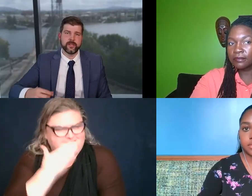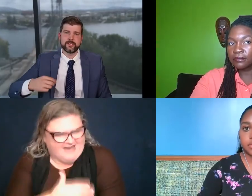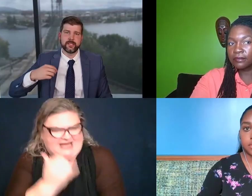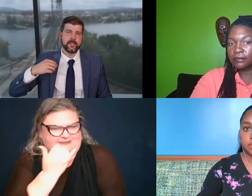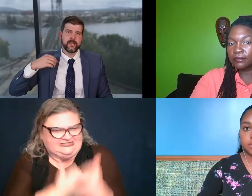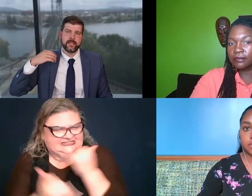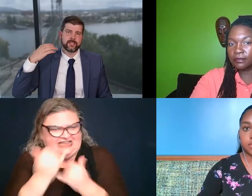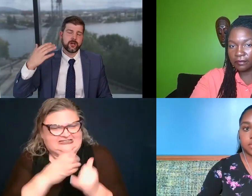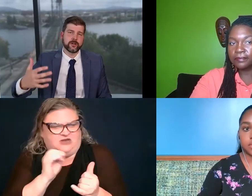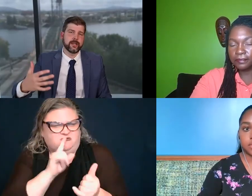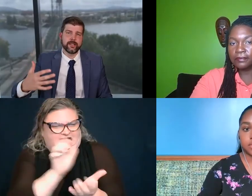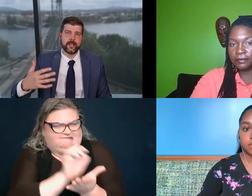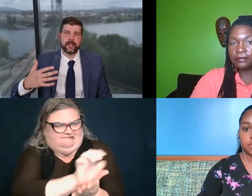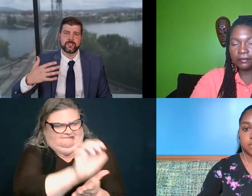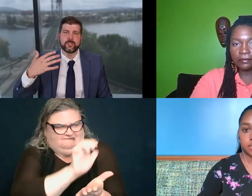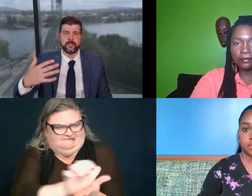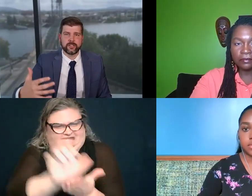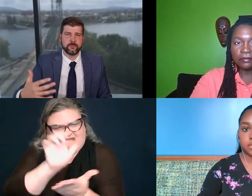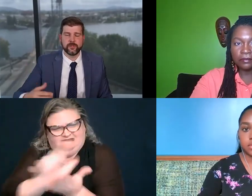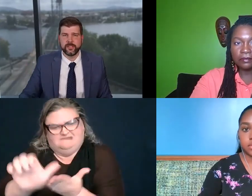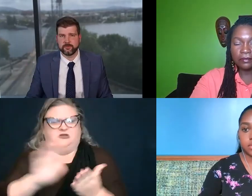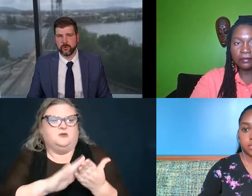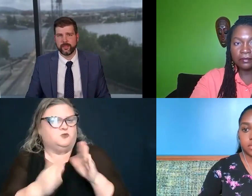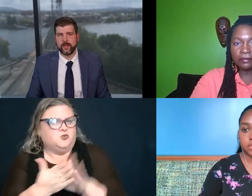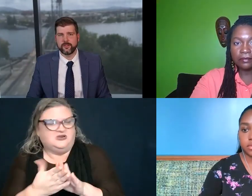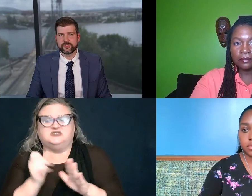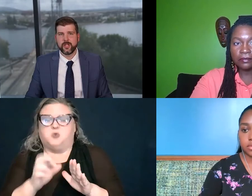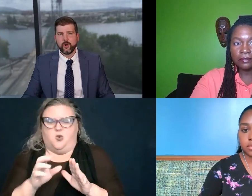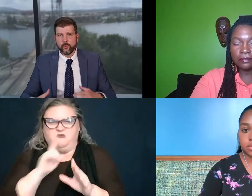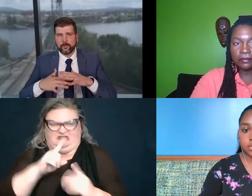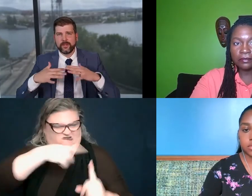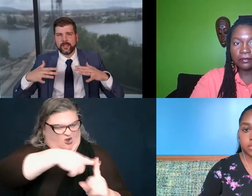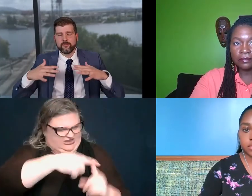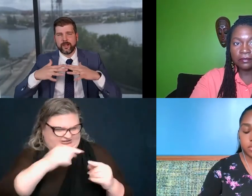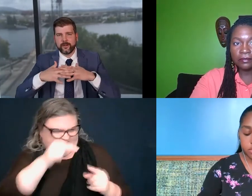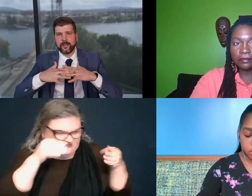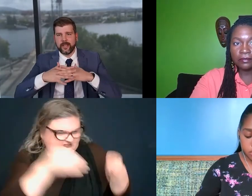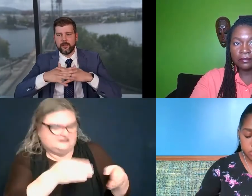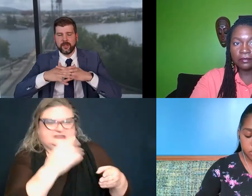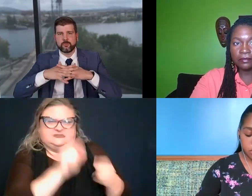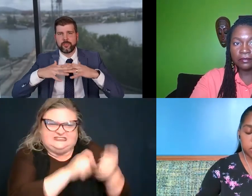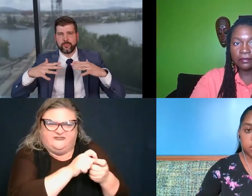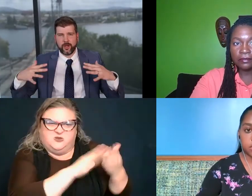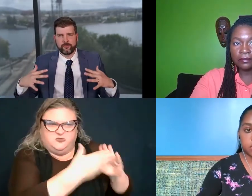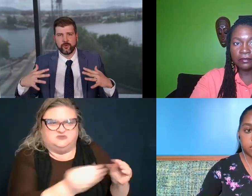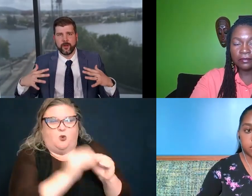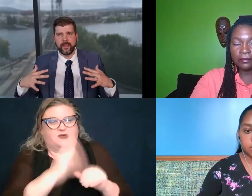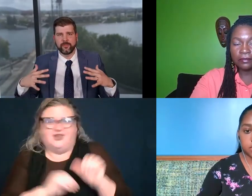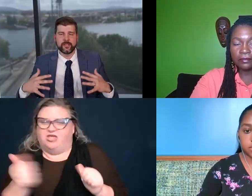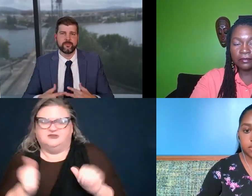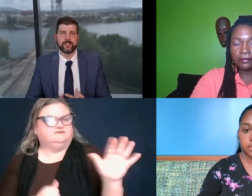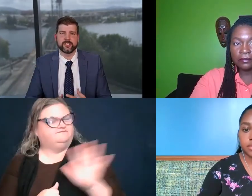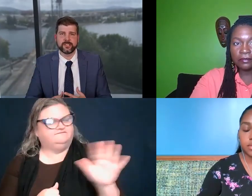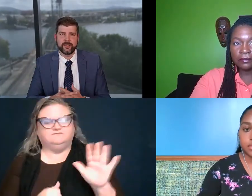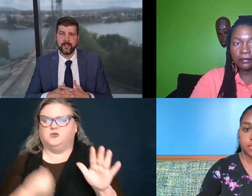out communities and targeted certain communities more than others. we're being very much more thoughtful about